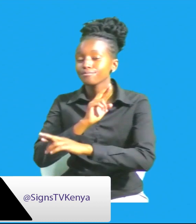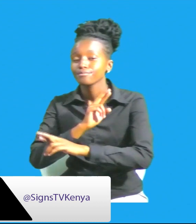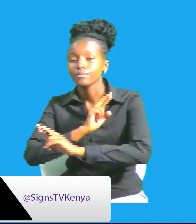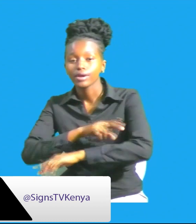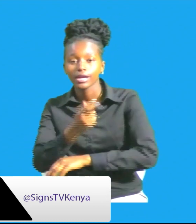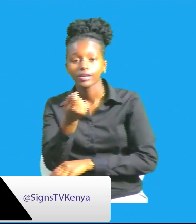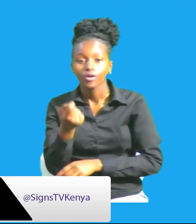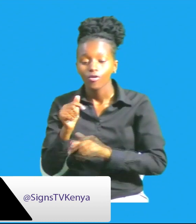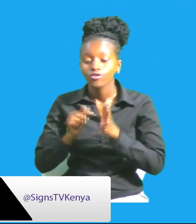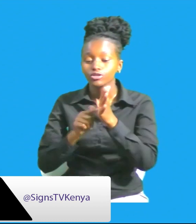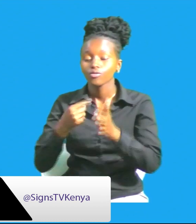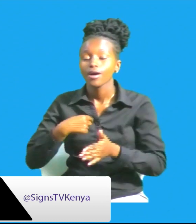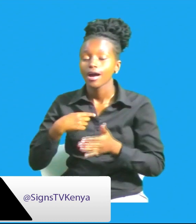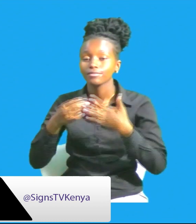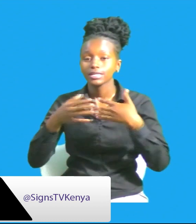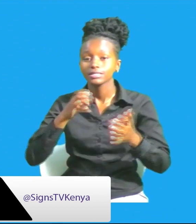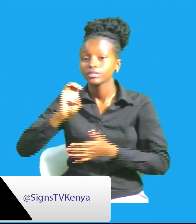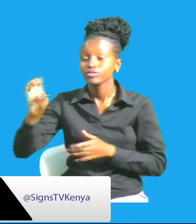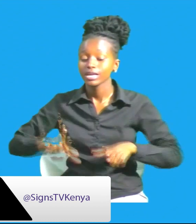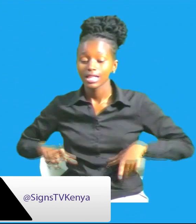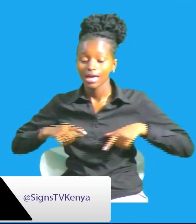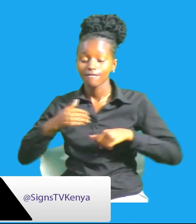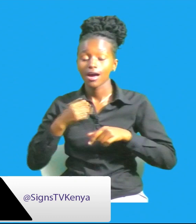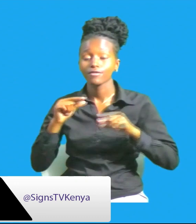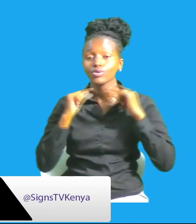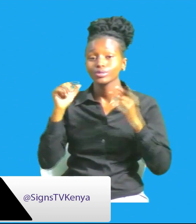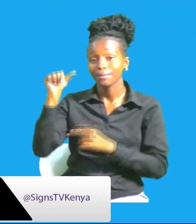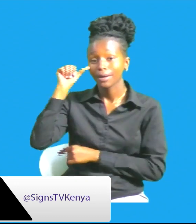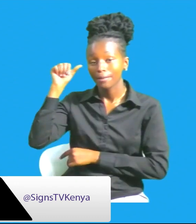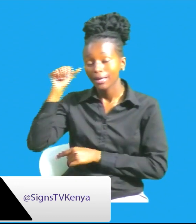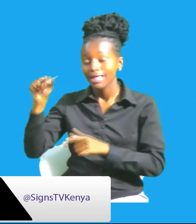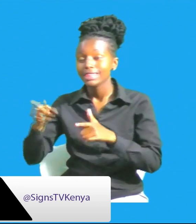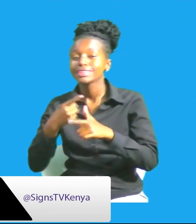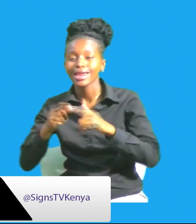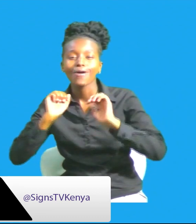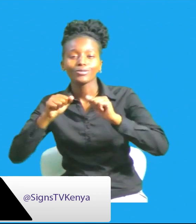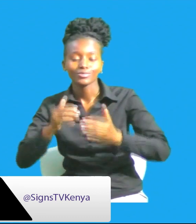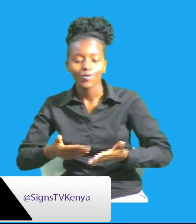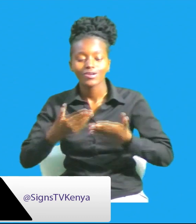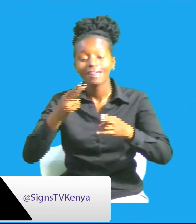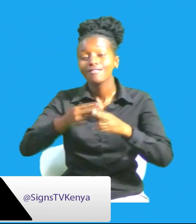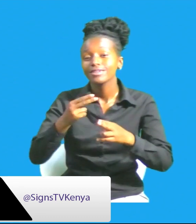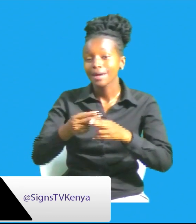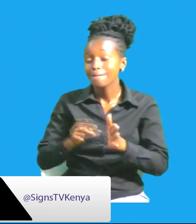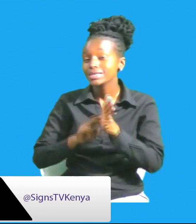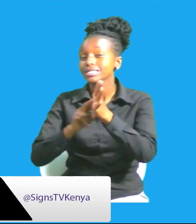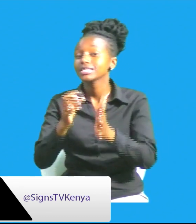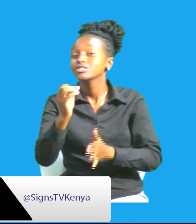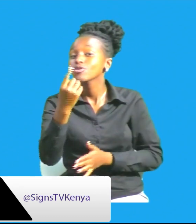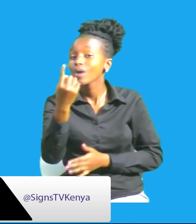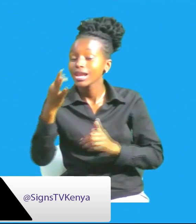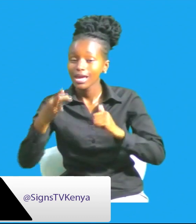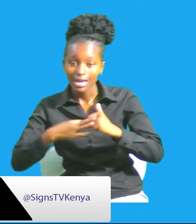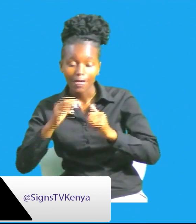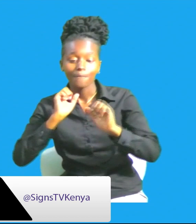Mashariki live kama kawaida. You are with me Shike, na ukipenda pia unaweza niita presenter 018. Remember to talk to